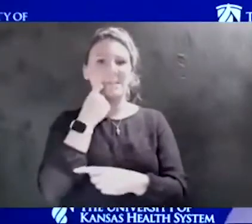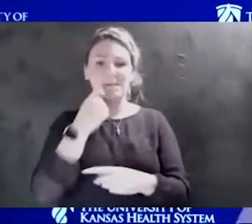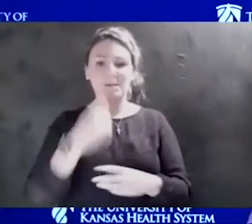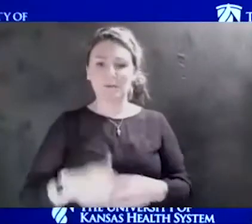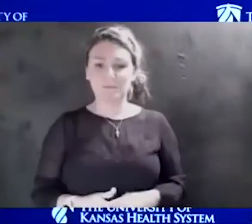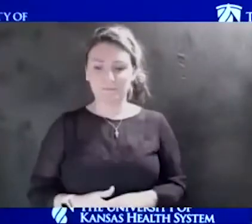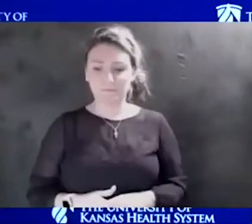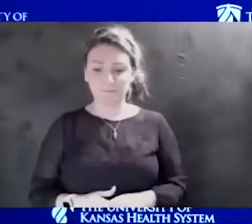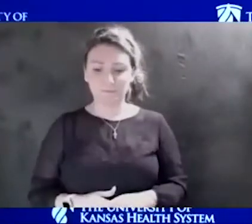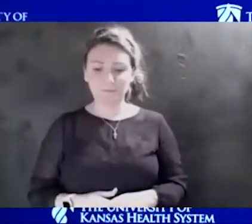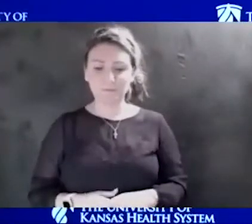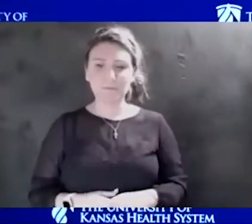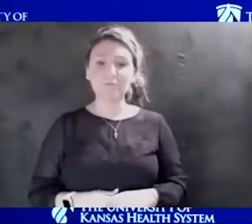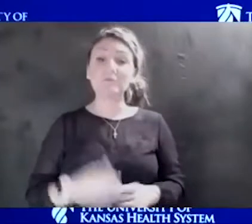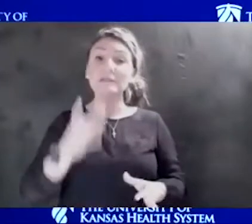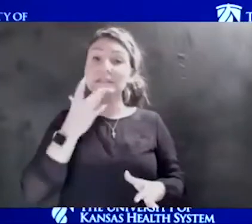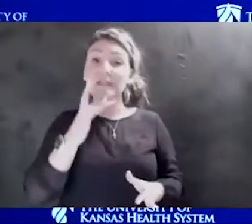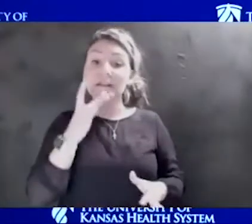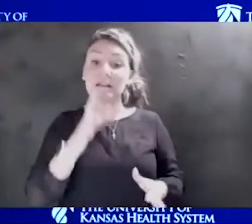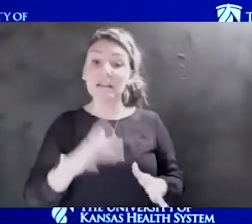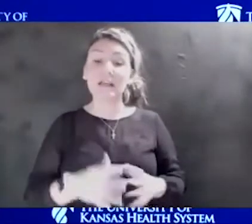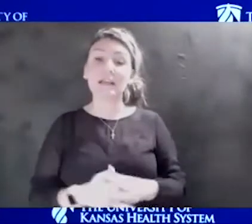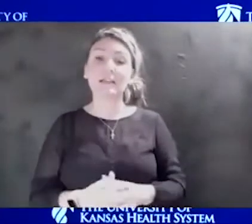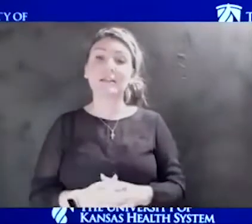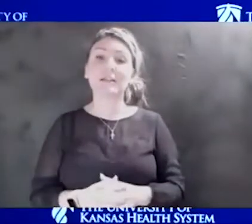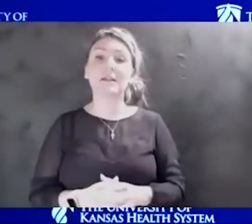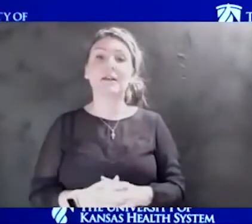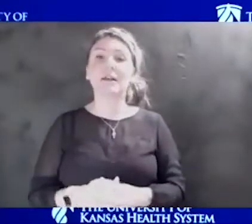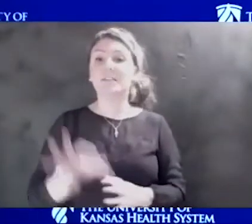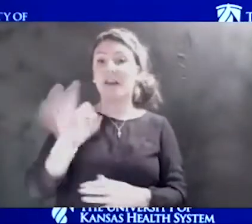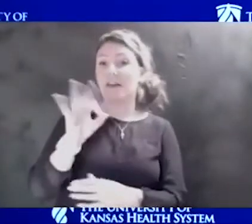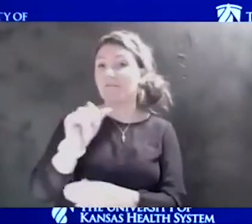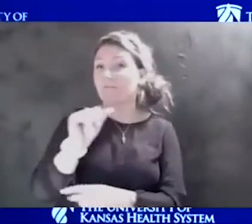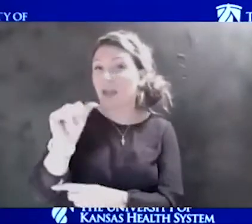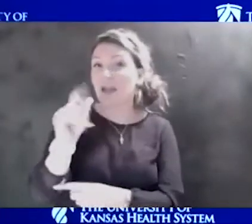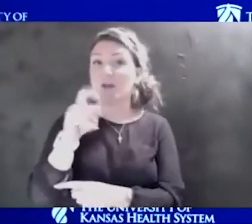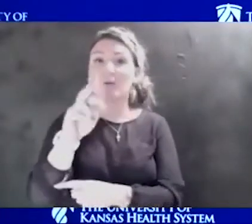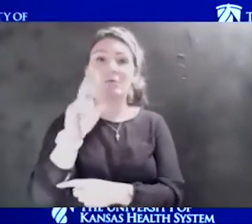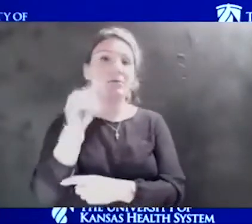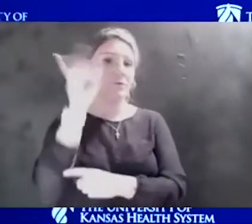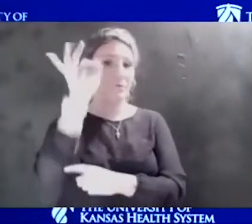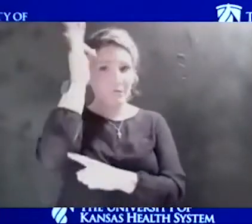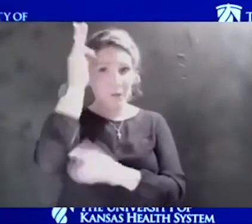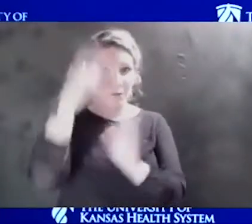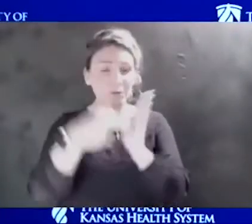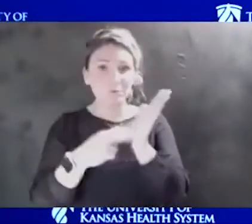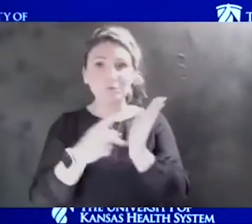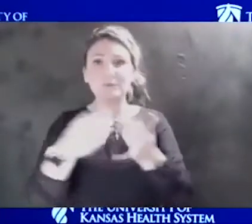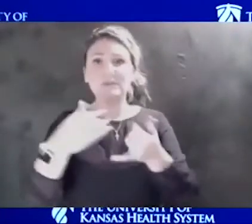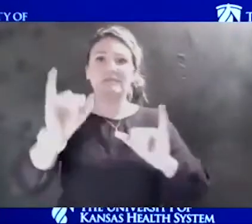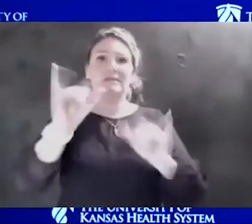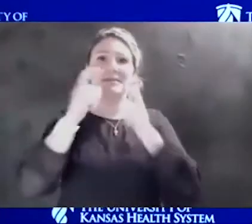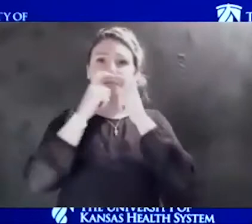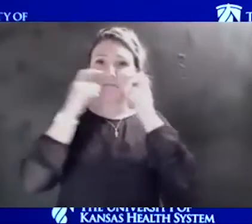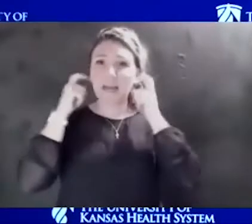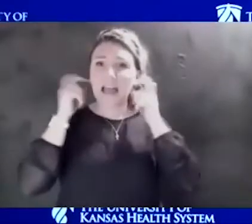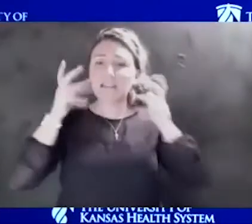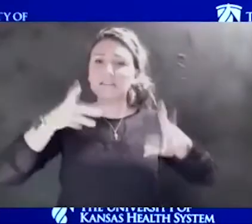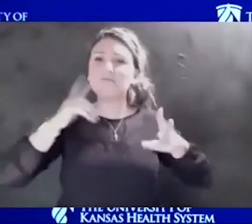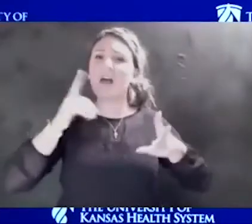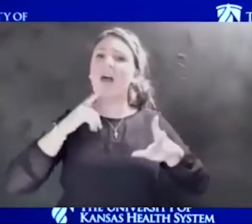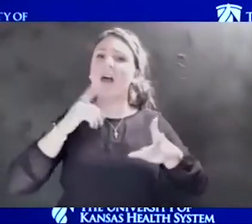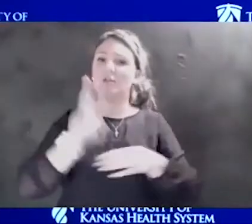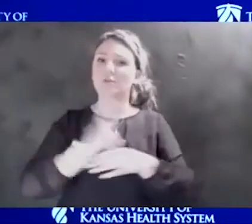luckily with the FAA or other federal guidelines, you still need to be masked. I certainly wore air protection,